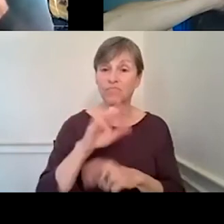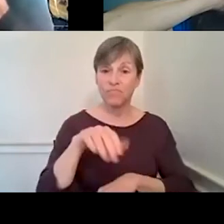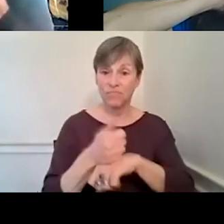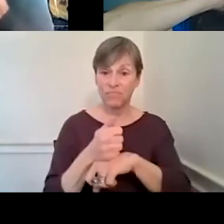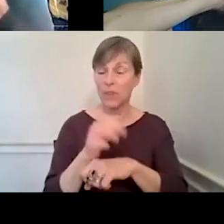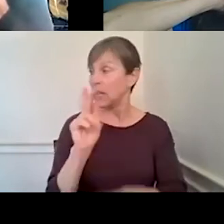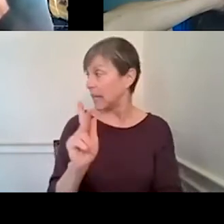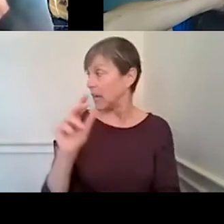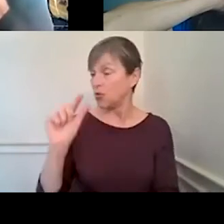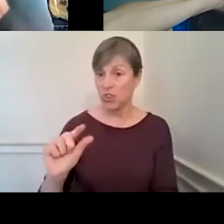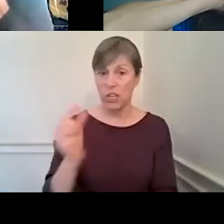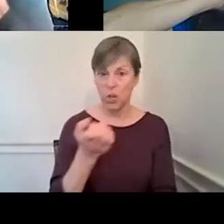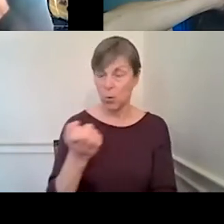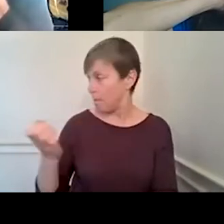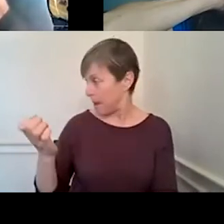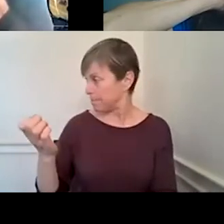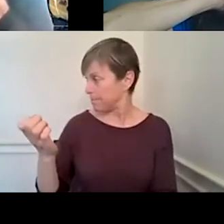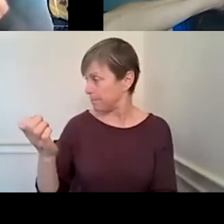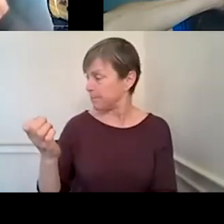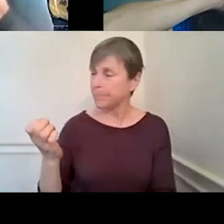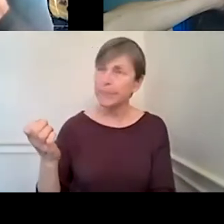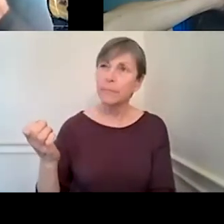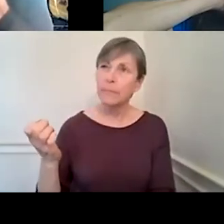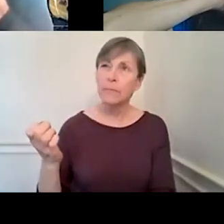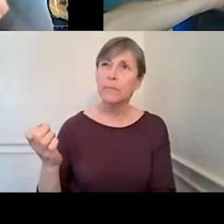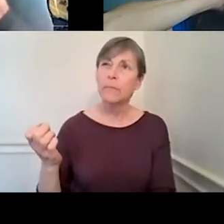PKG Equipment, which is